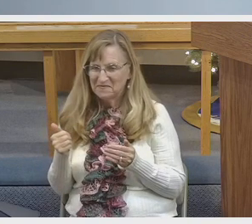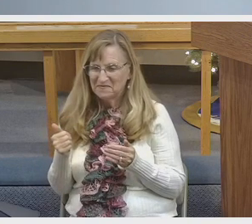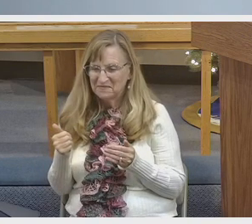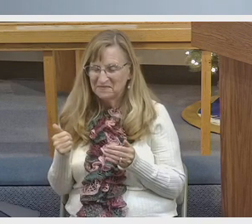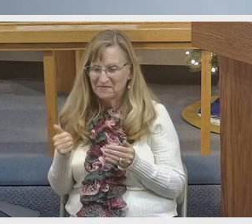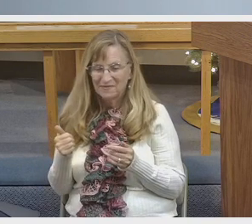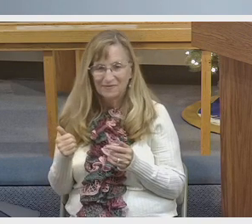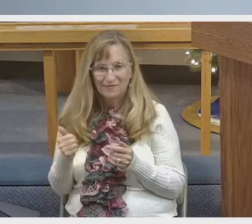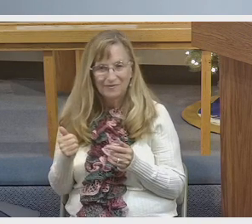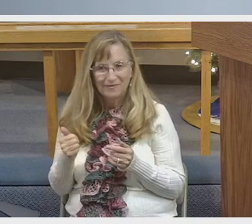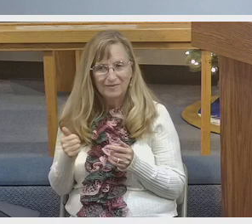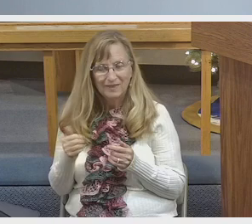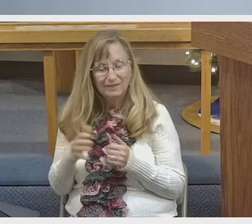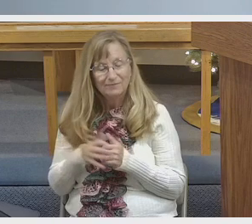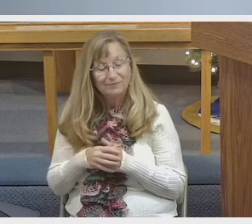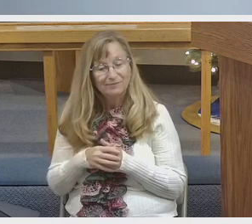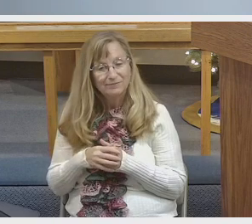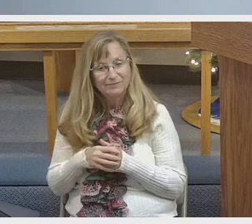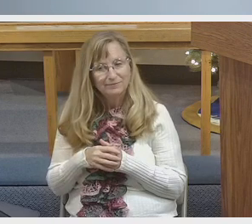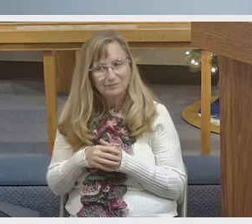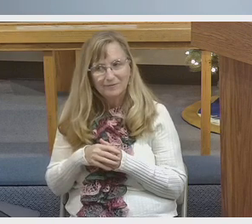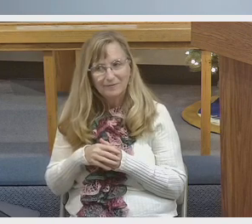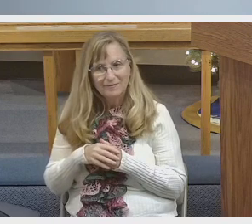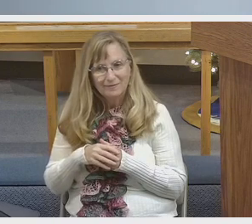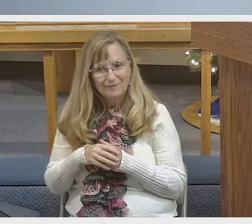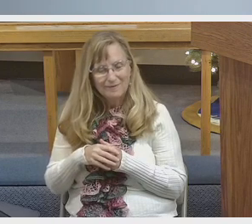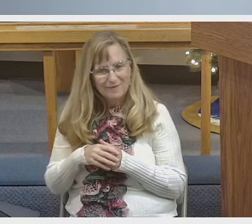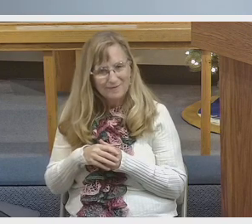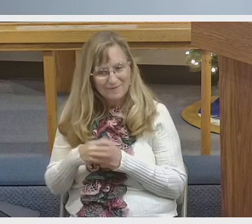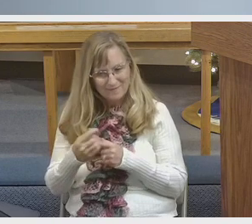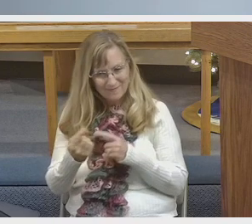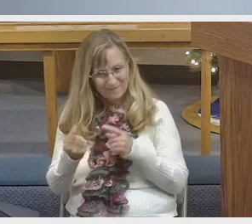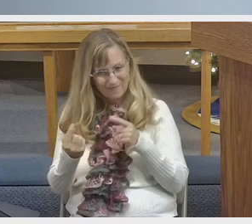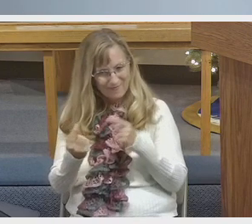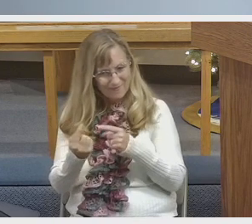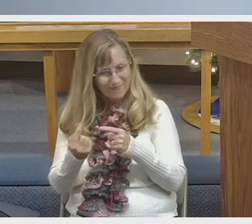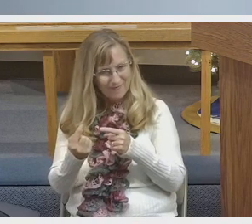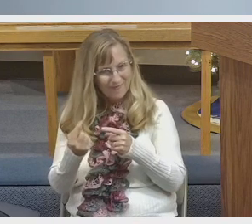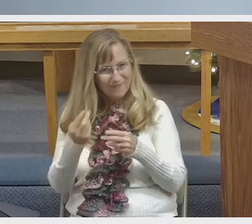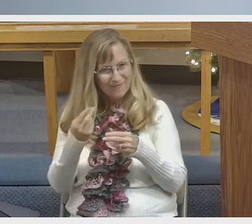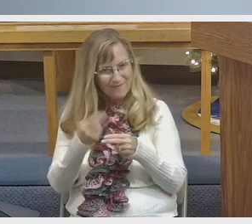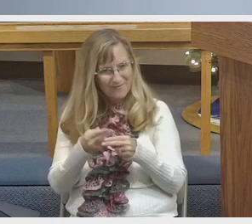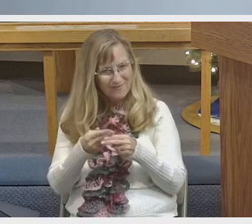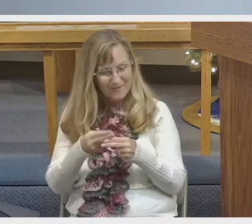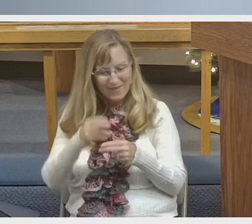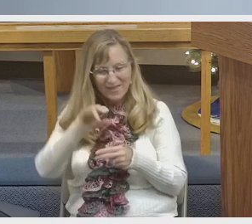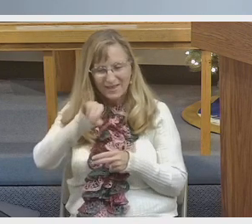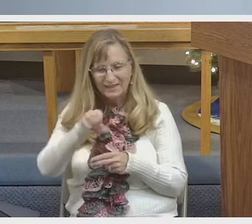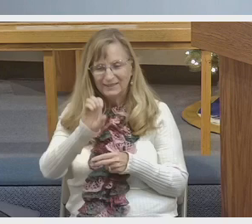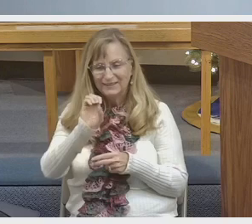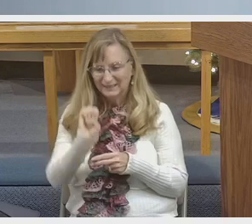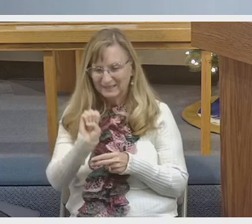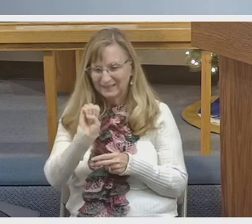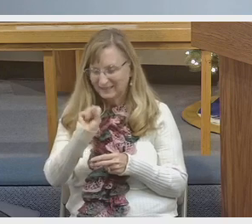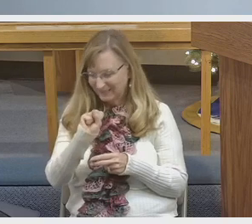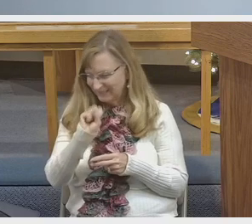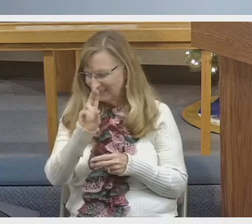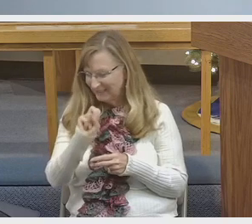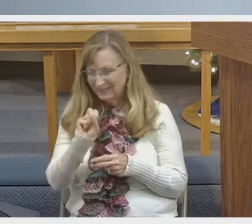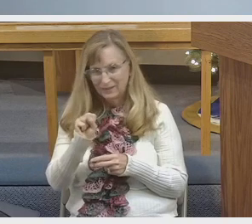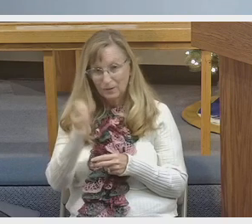In other words, his name will be Jesus because the word of the Lord had